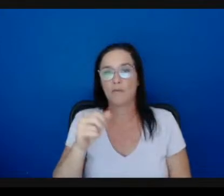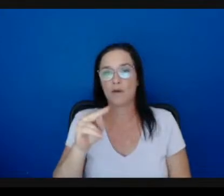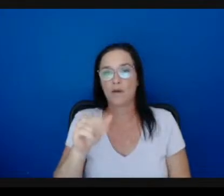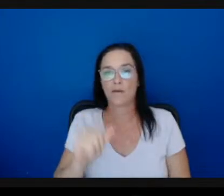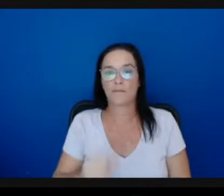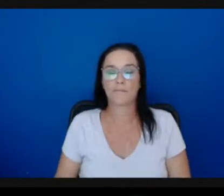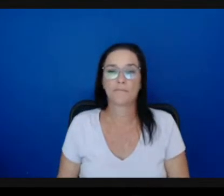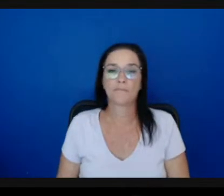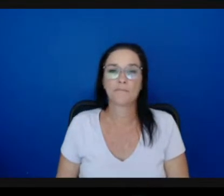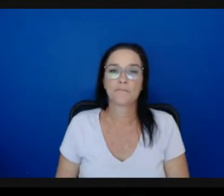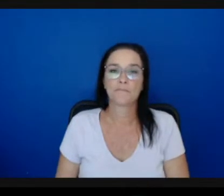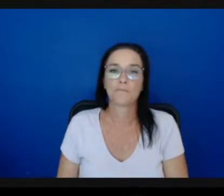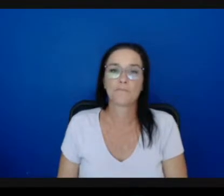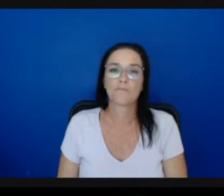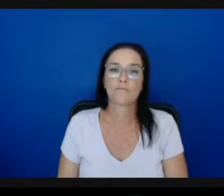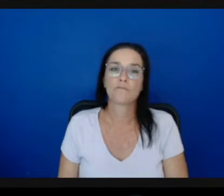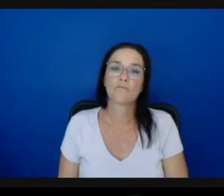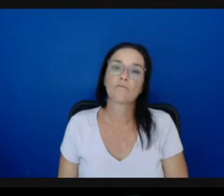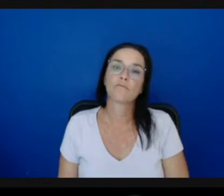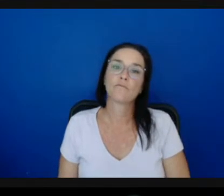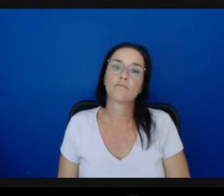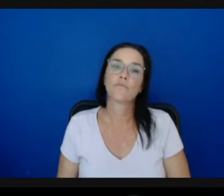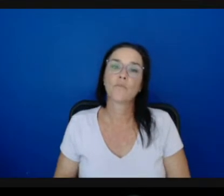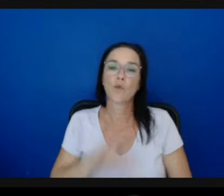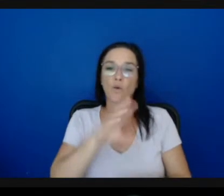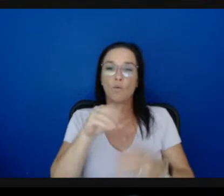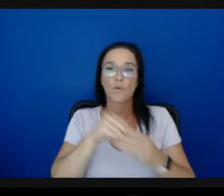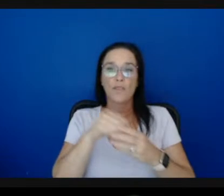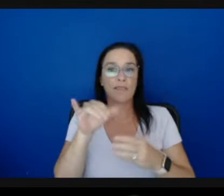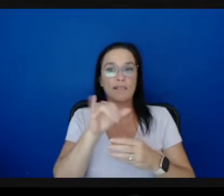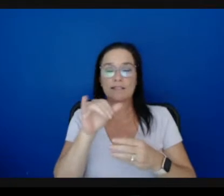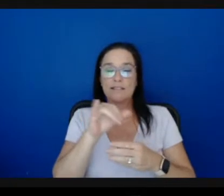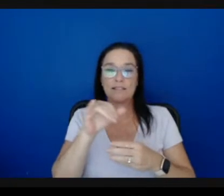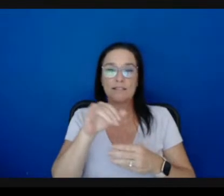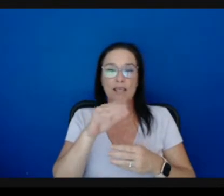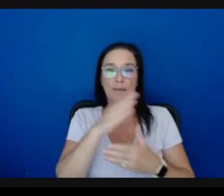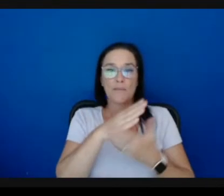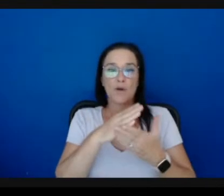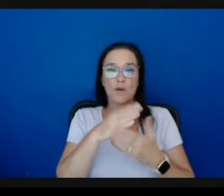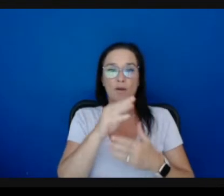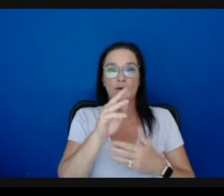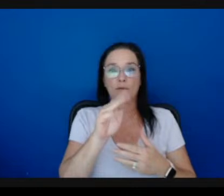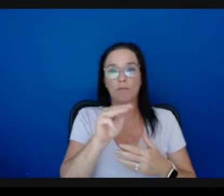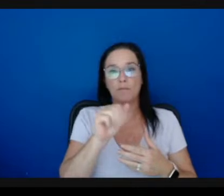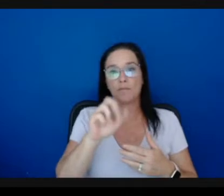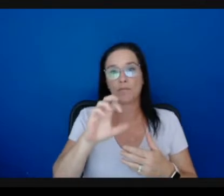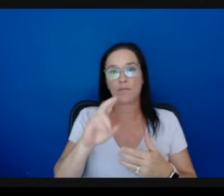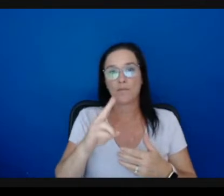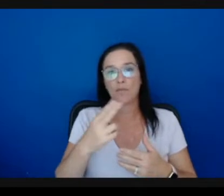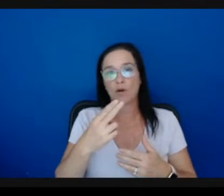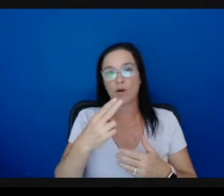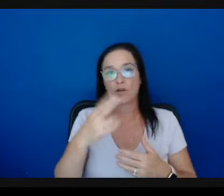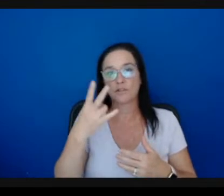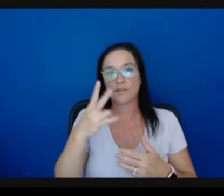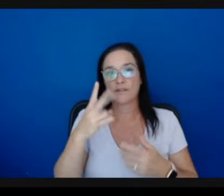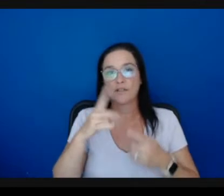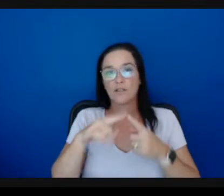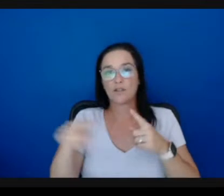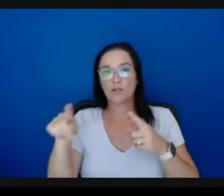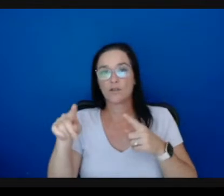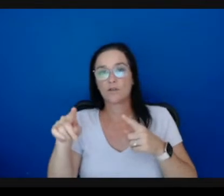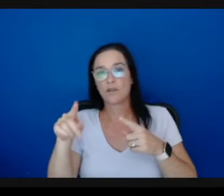So then within this same phase, between March and 17th and 20th, new vents open up near Iiliva, west of that